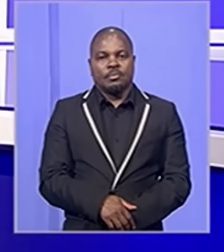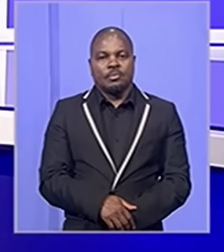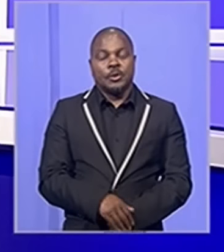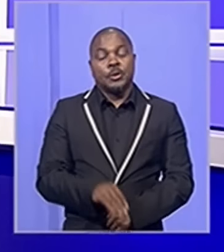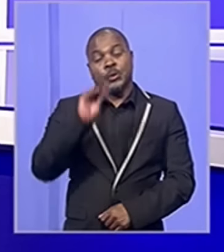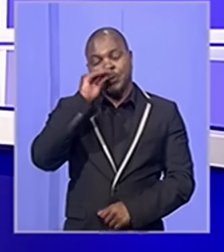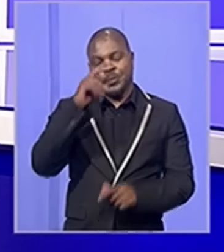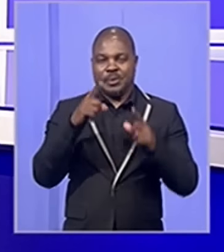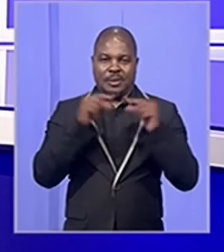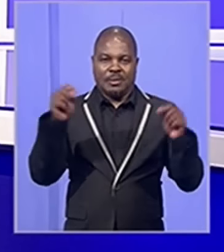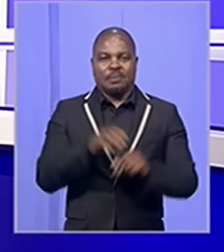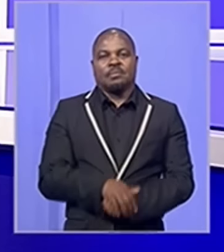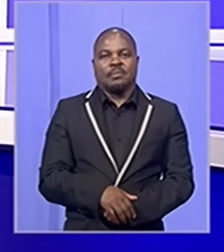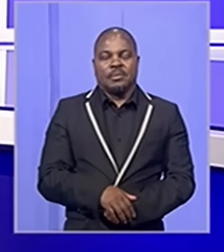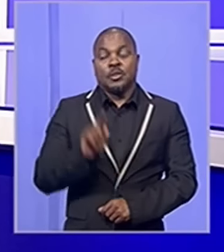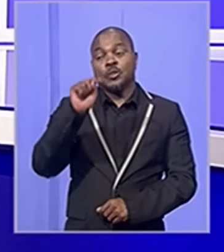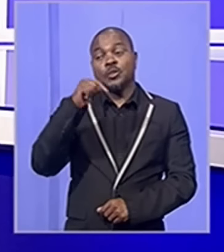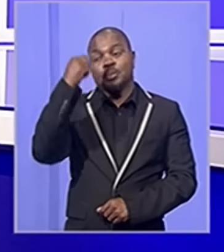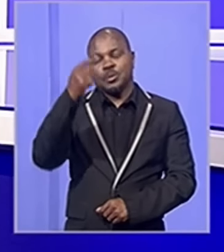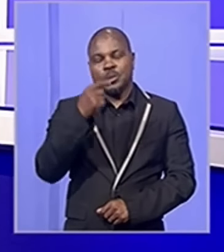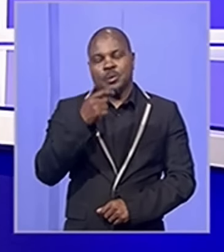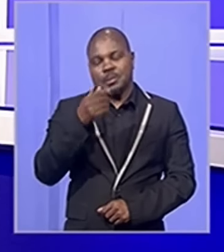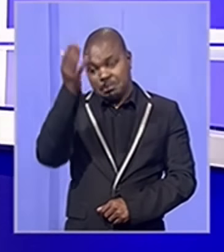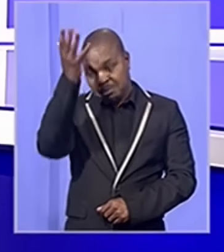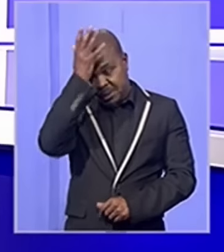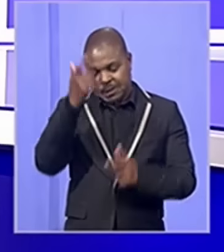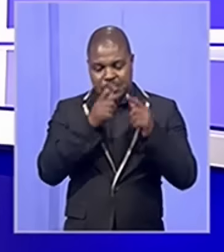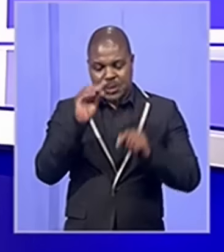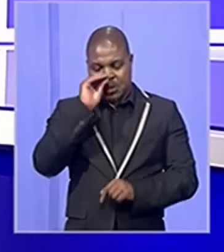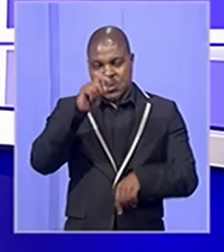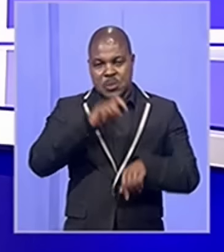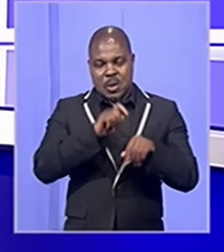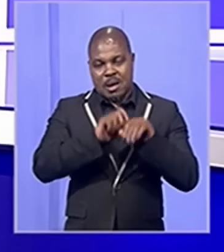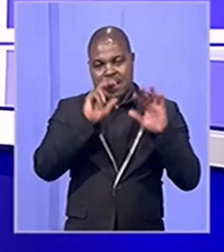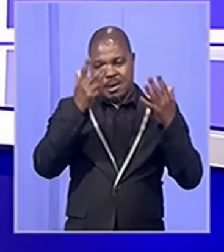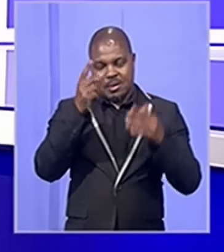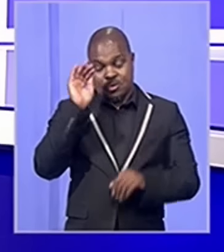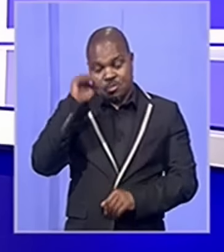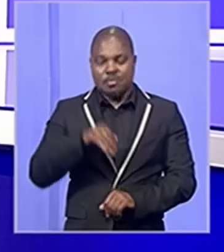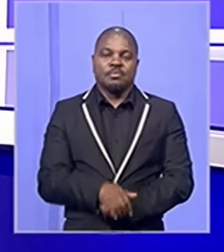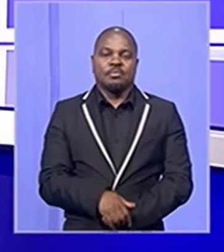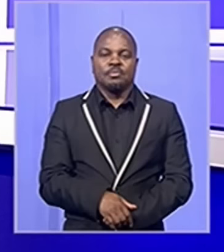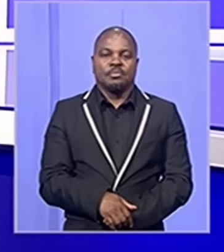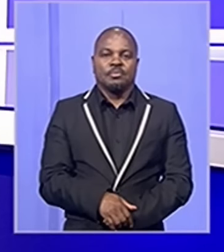di ne di le kalo mmogedi tse di latelang ke tsa sepedi ura ya borobedi ka moso.